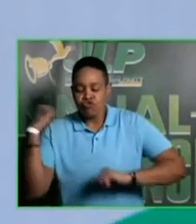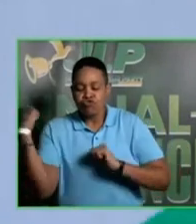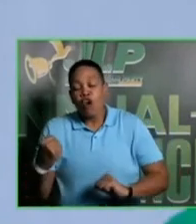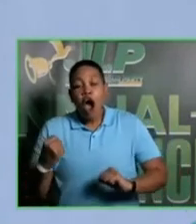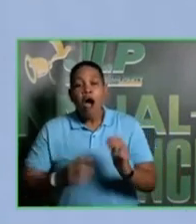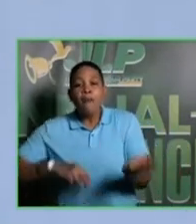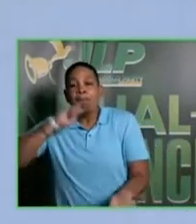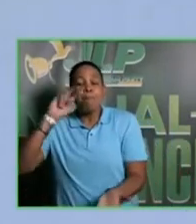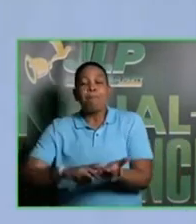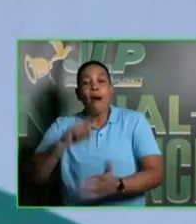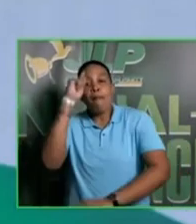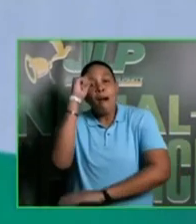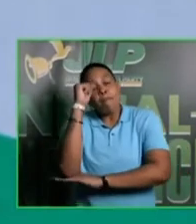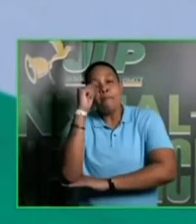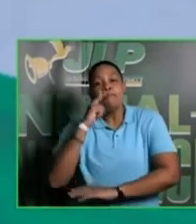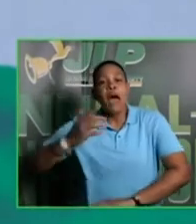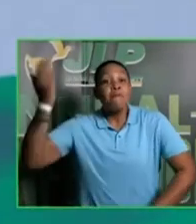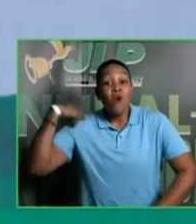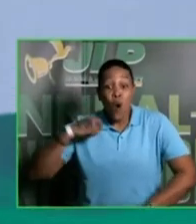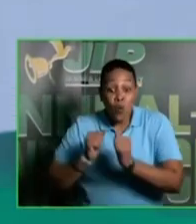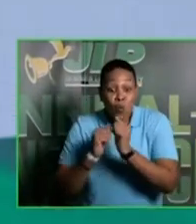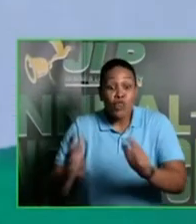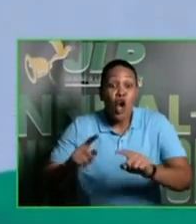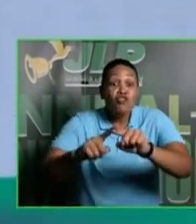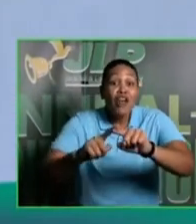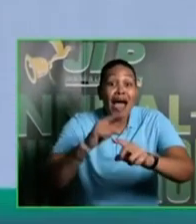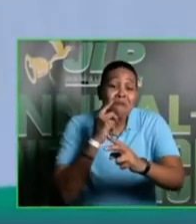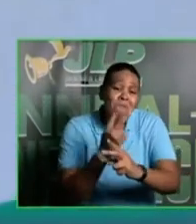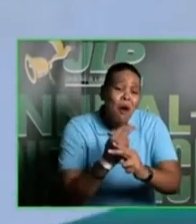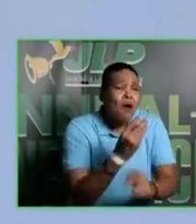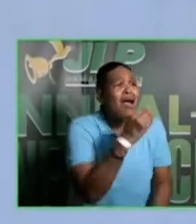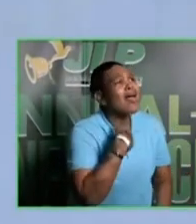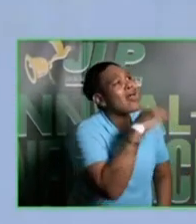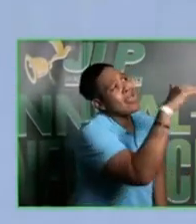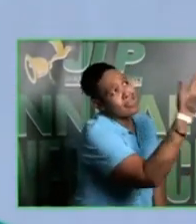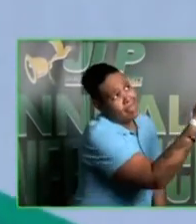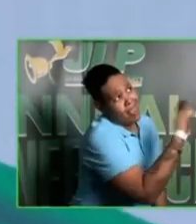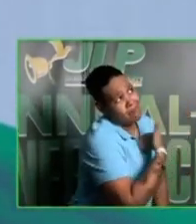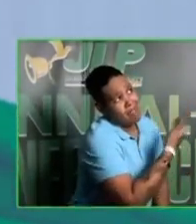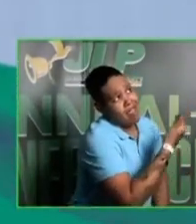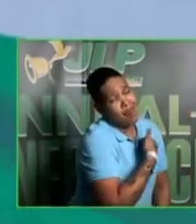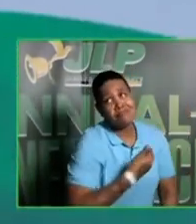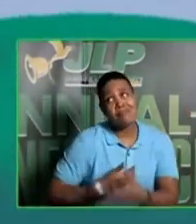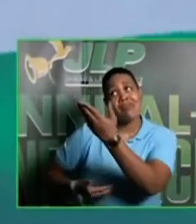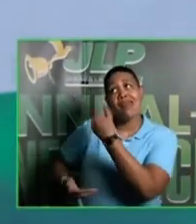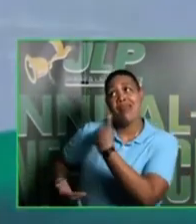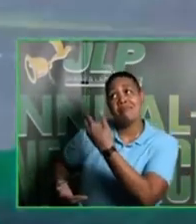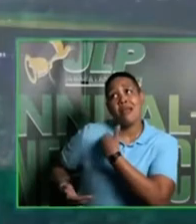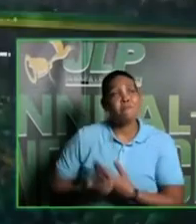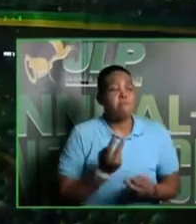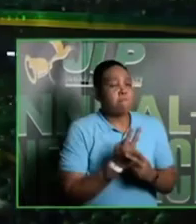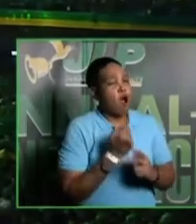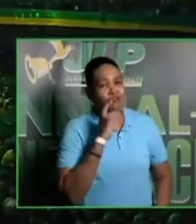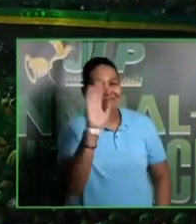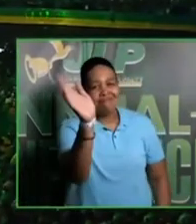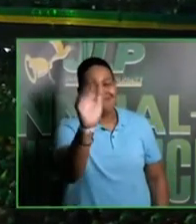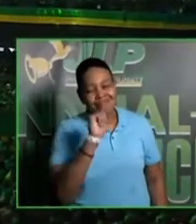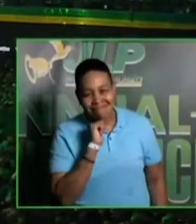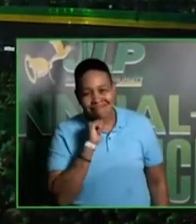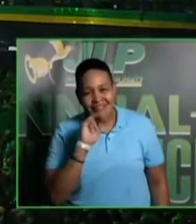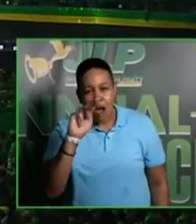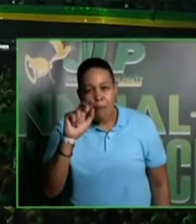than before without relying on borrowing or external help. Marcus Garvey would